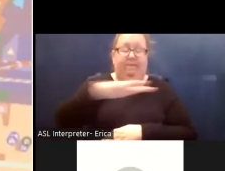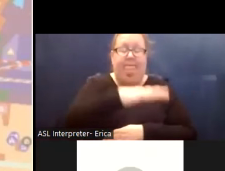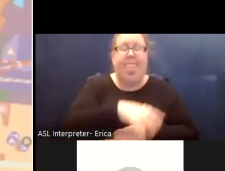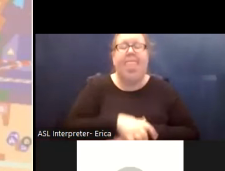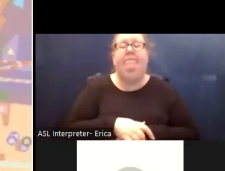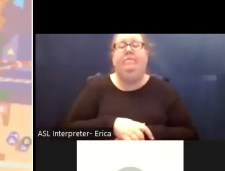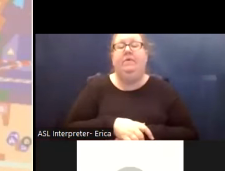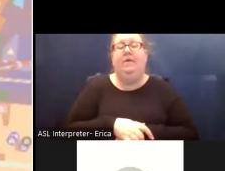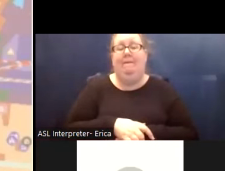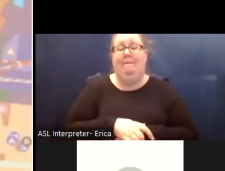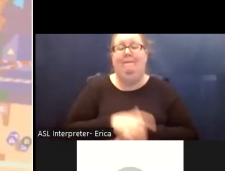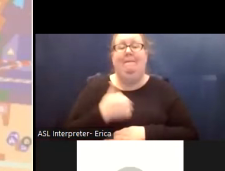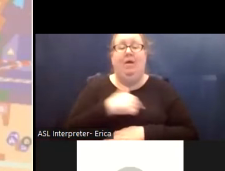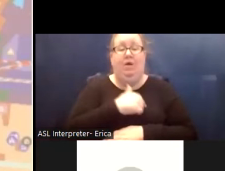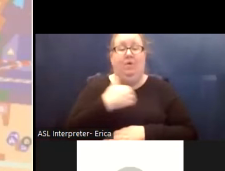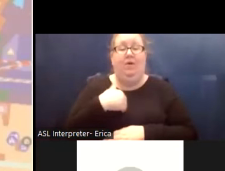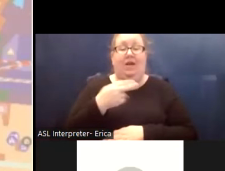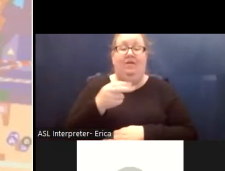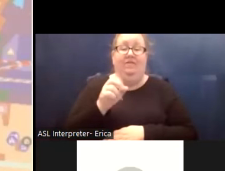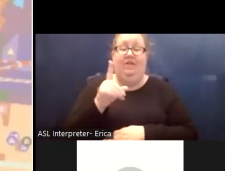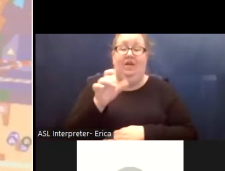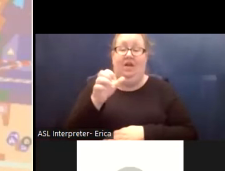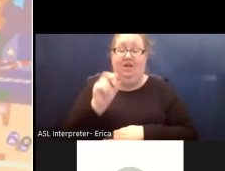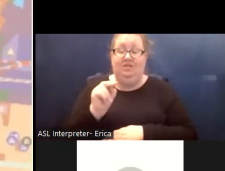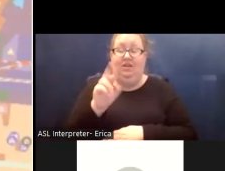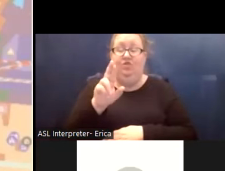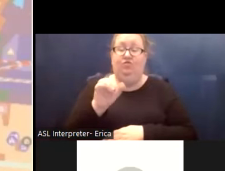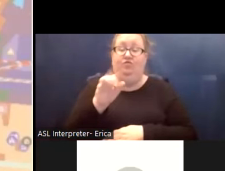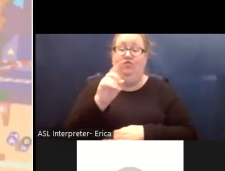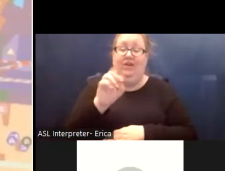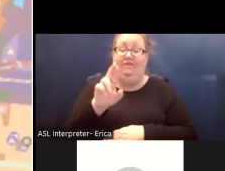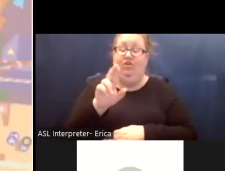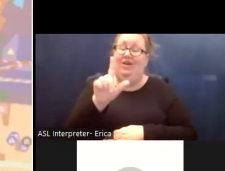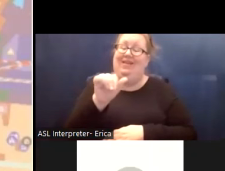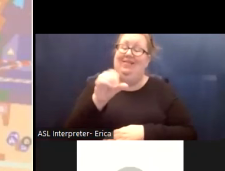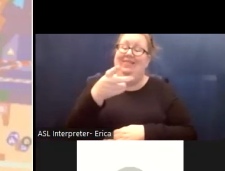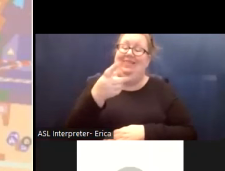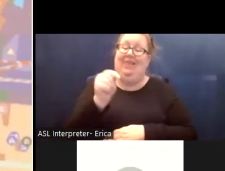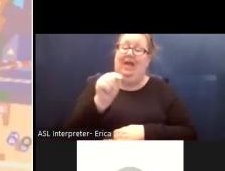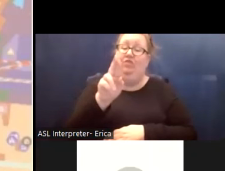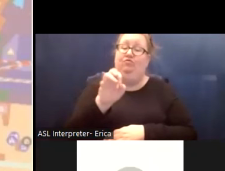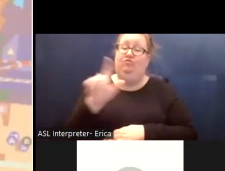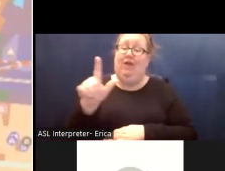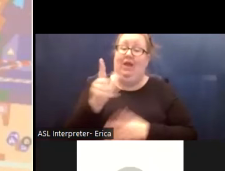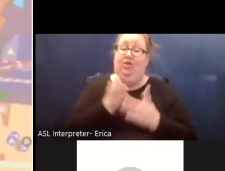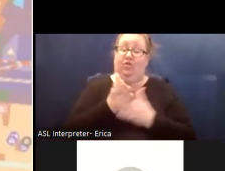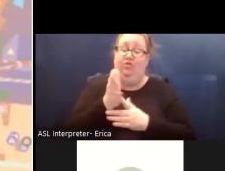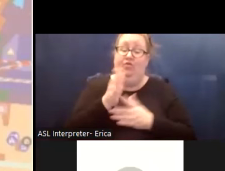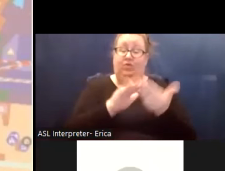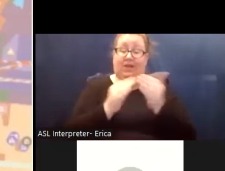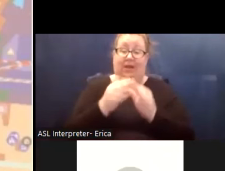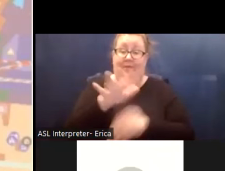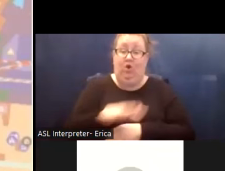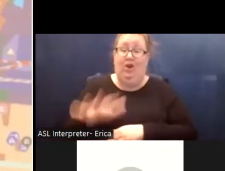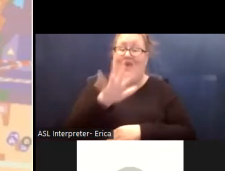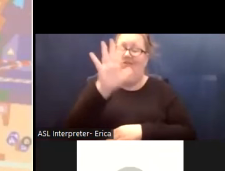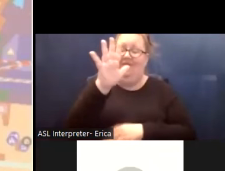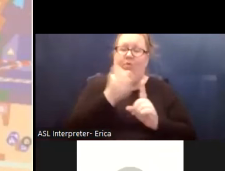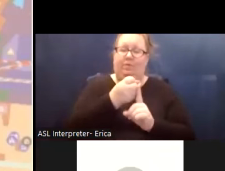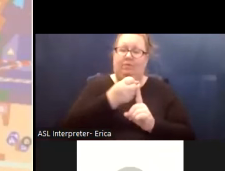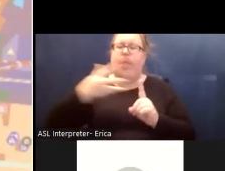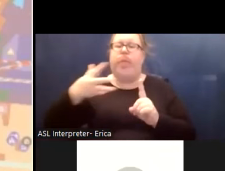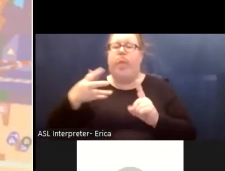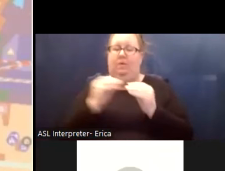the Hudson and Light Rail going through part of the neighborhood, and that's going to be ultimately expanded even further